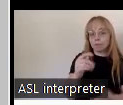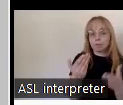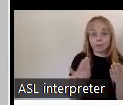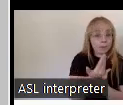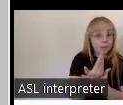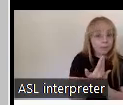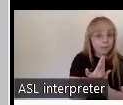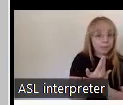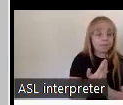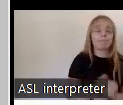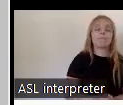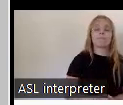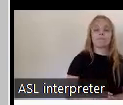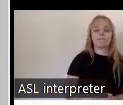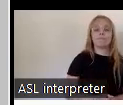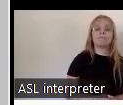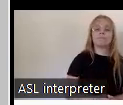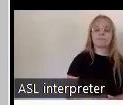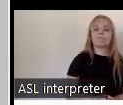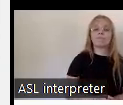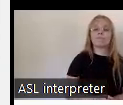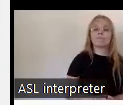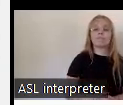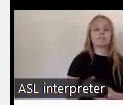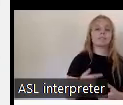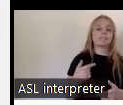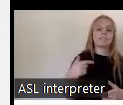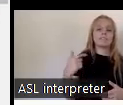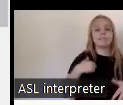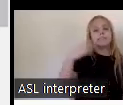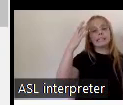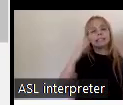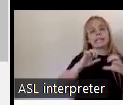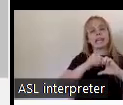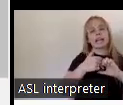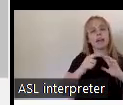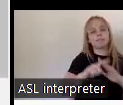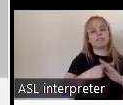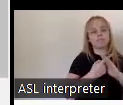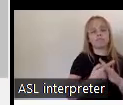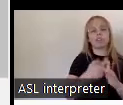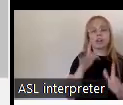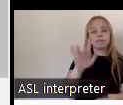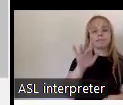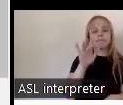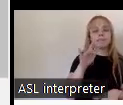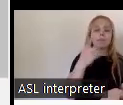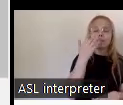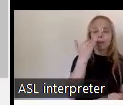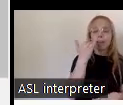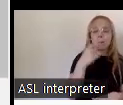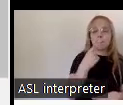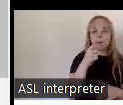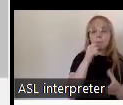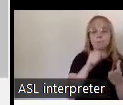you, I'm going to go into this. I get to decide how to get started because there's another 1-page profile. I